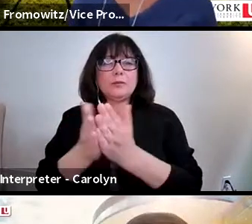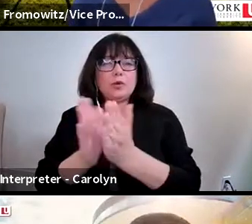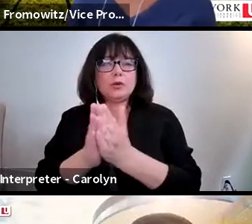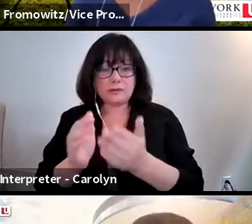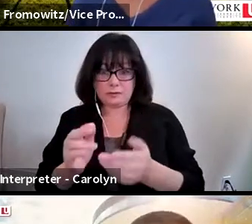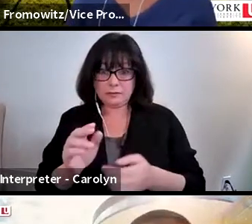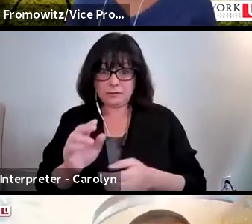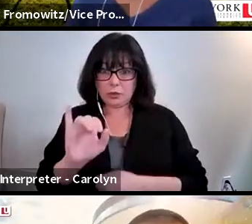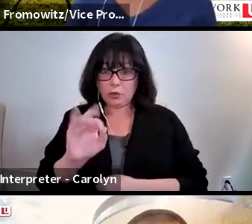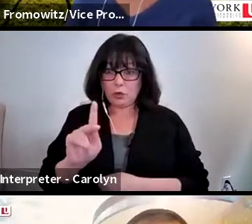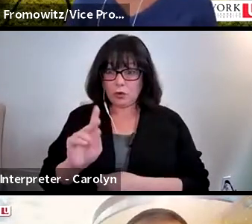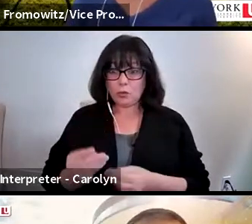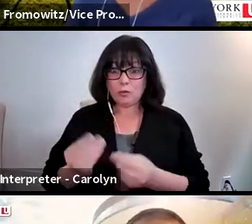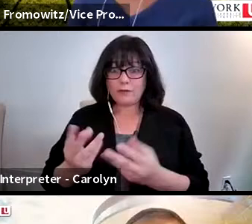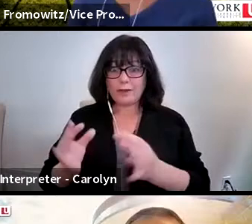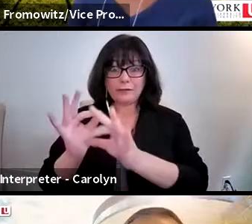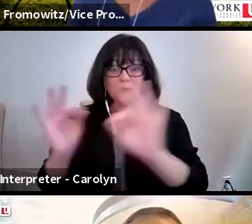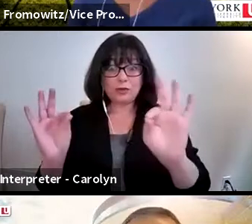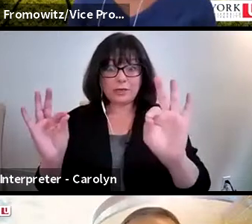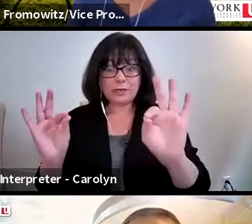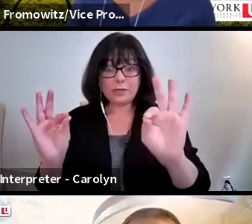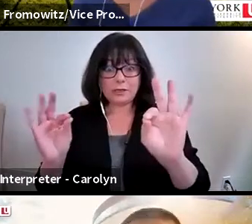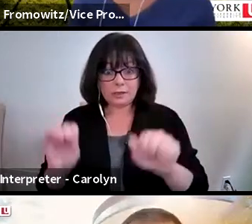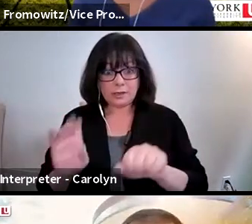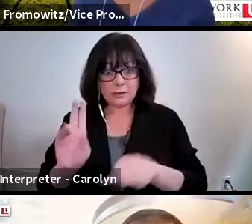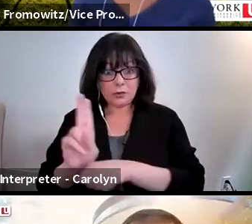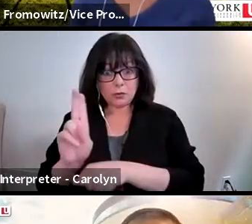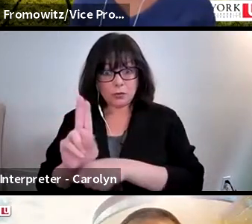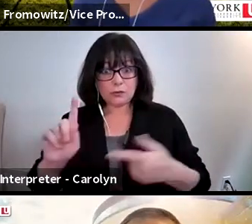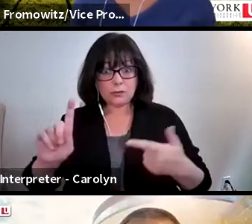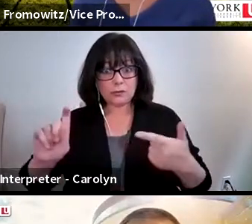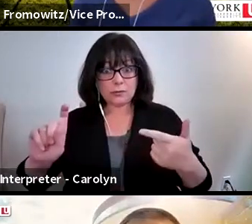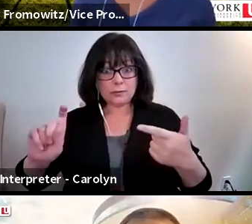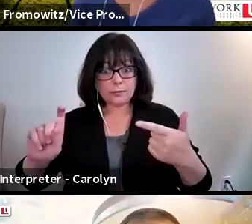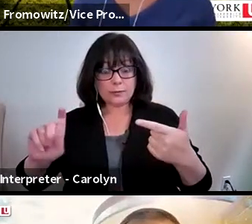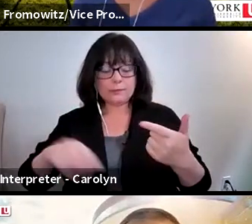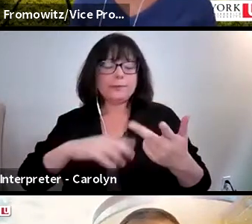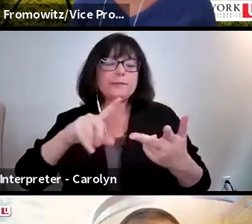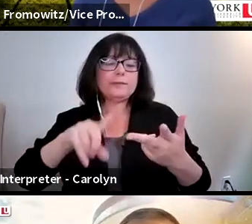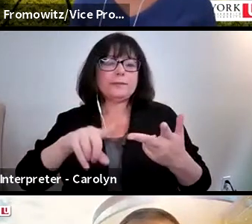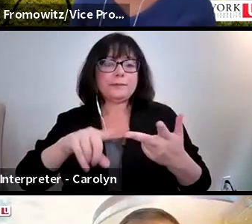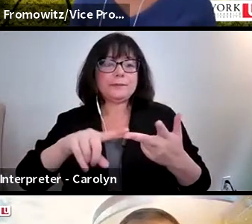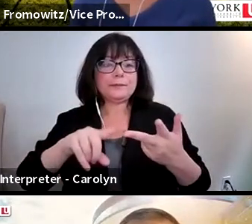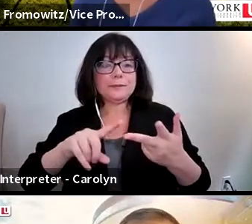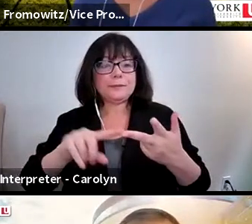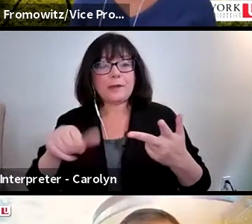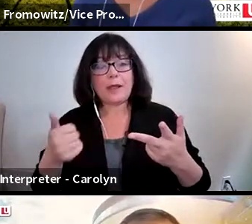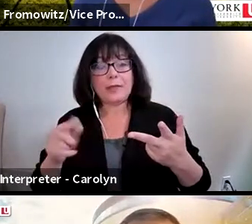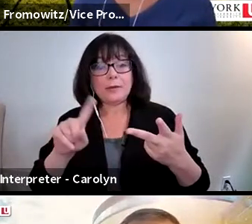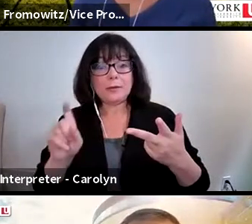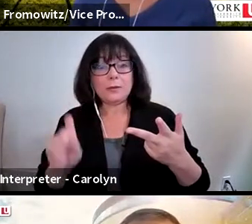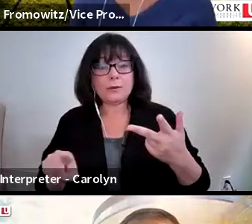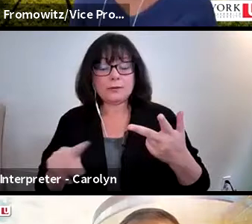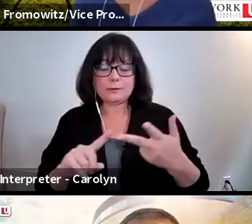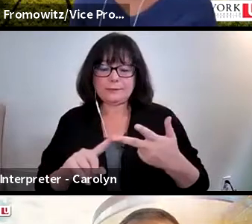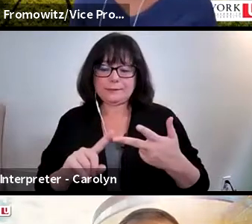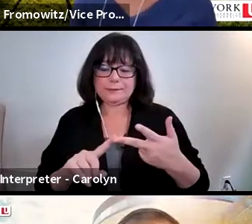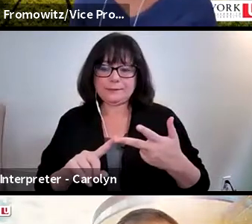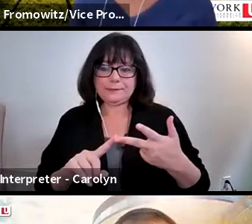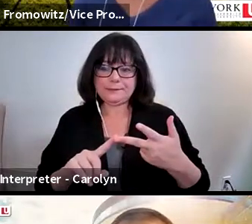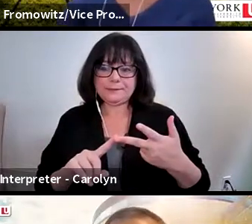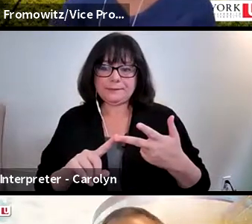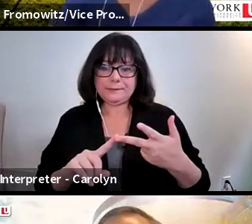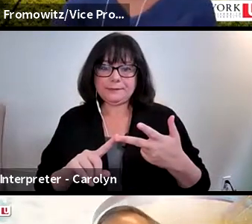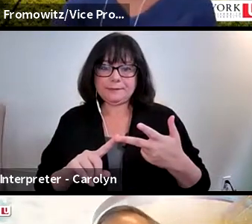for this upcoming year. And the third question related is around whether or not